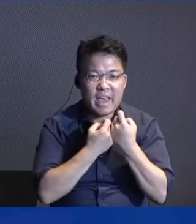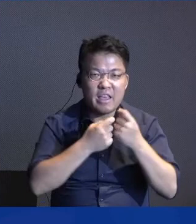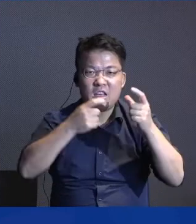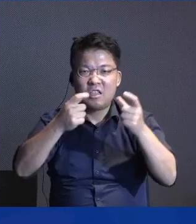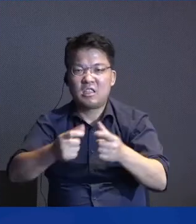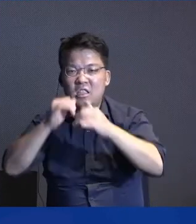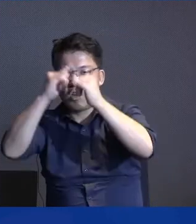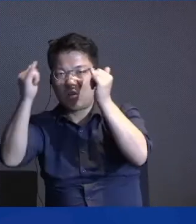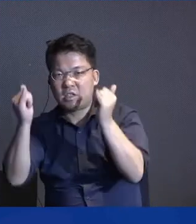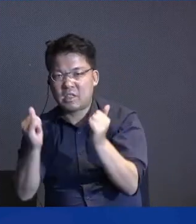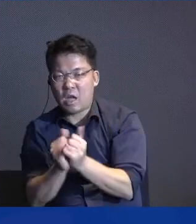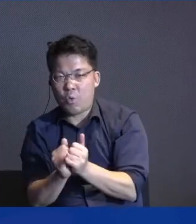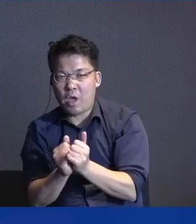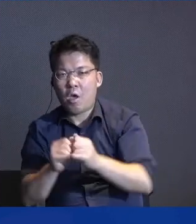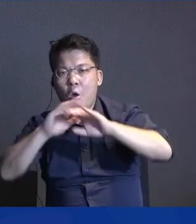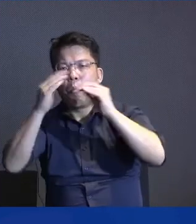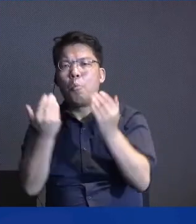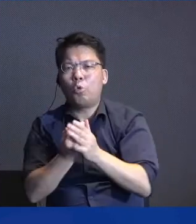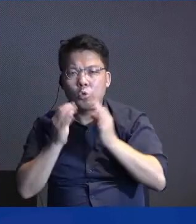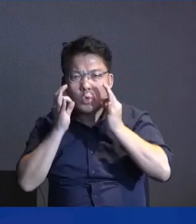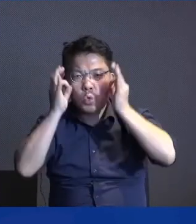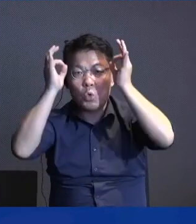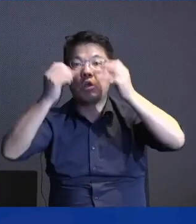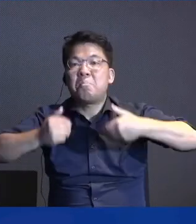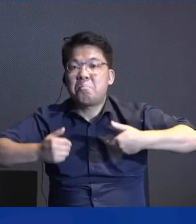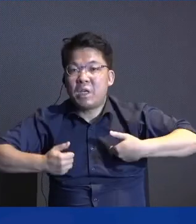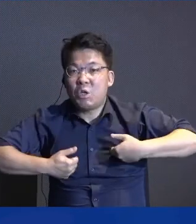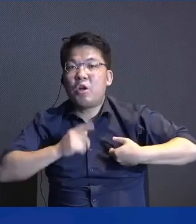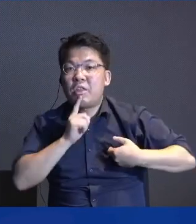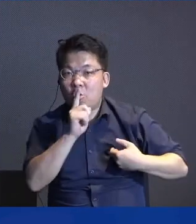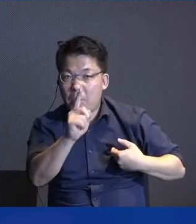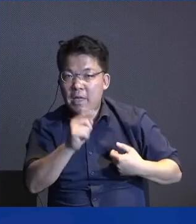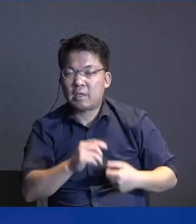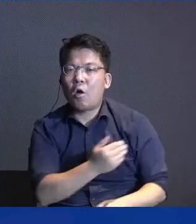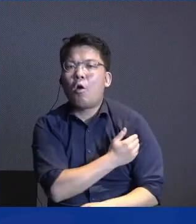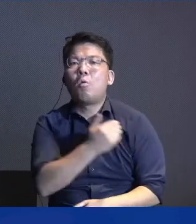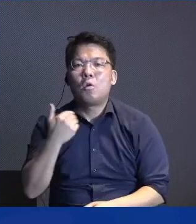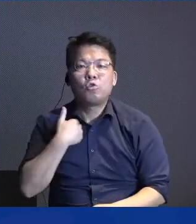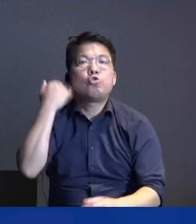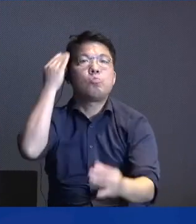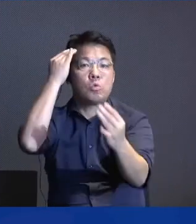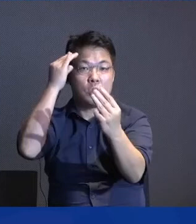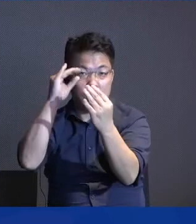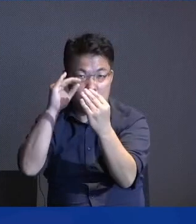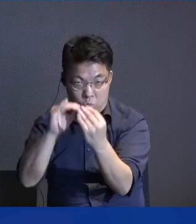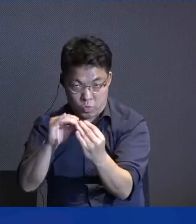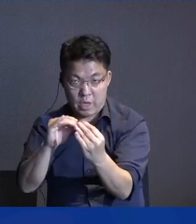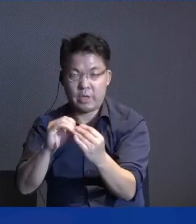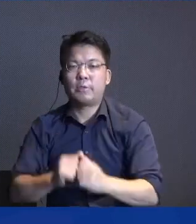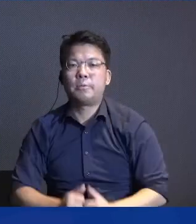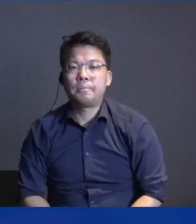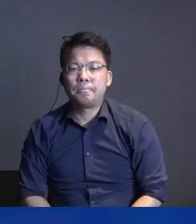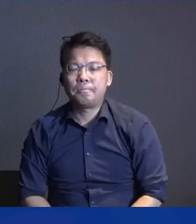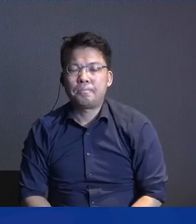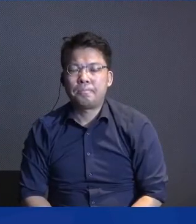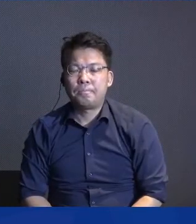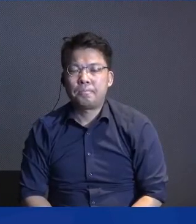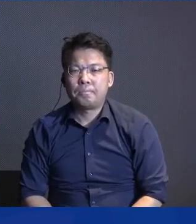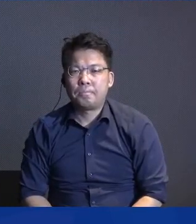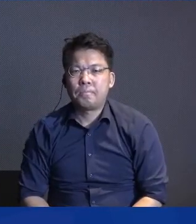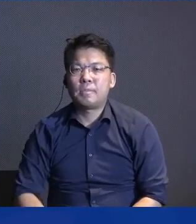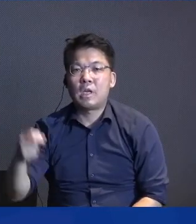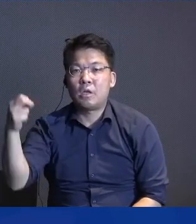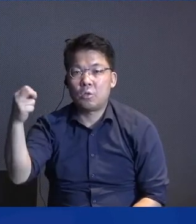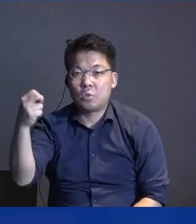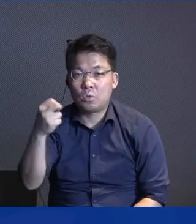to have a concerted effort from various perspectives and various fields and also